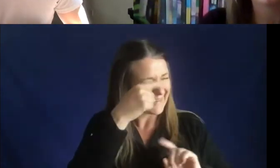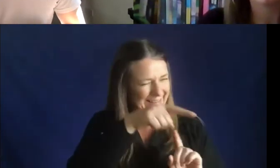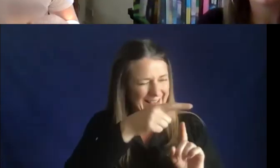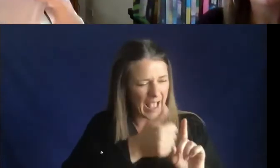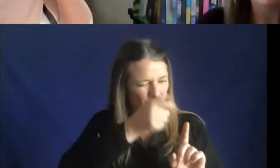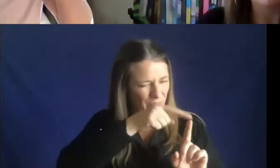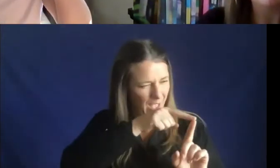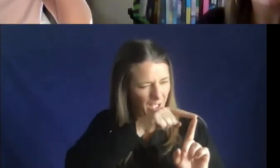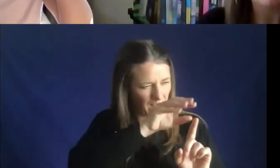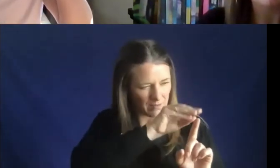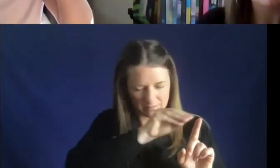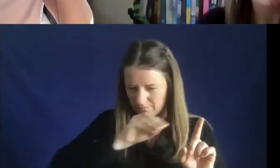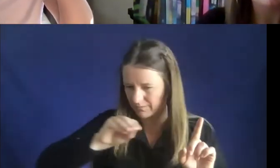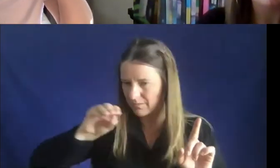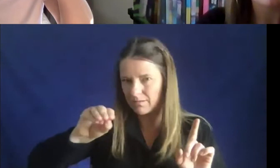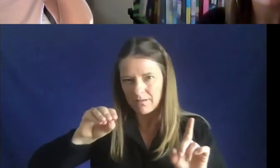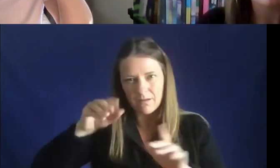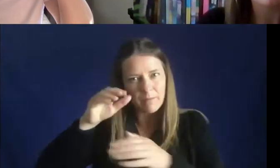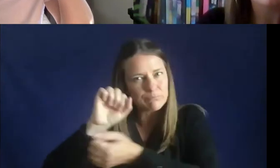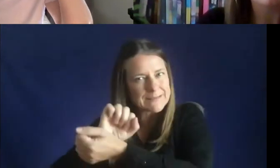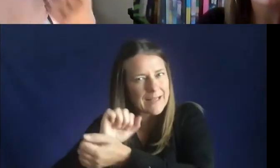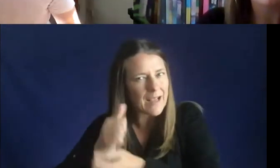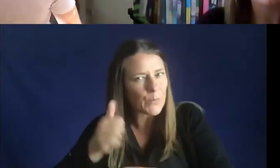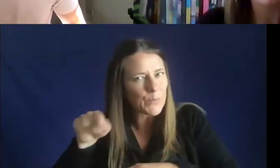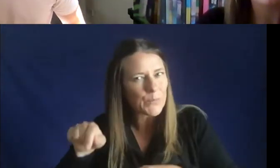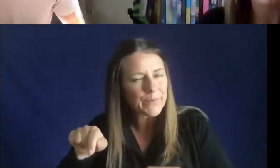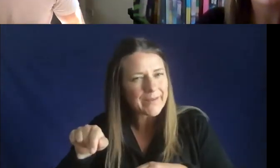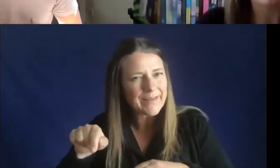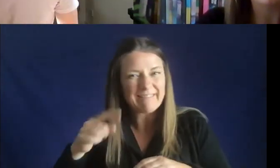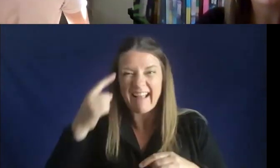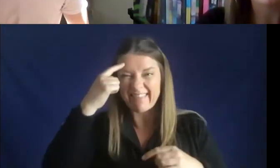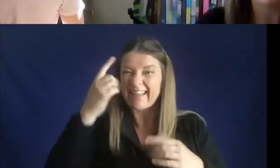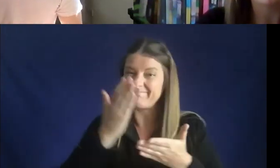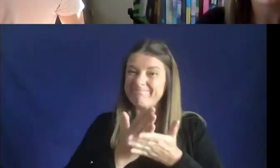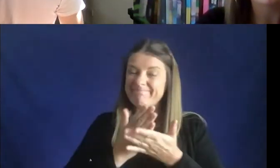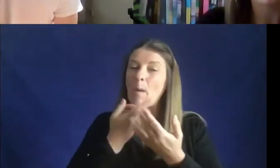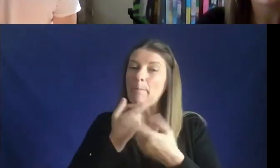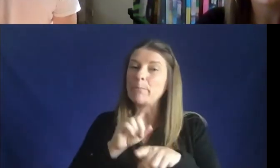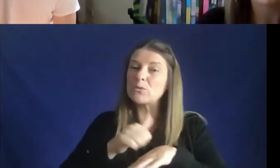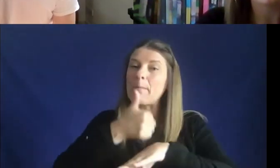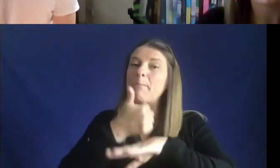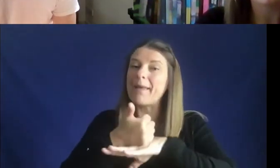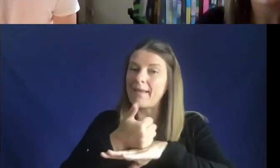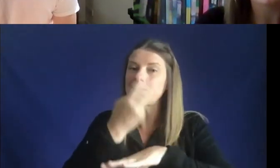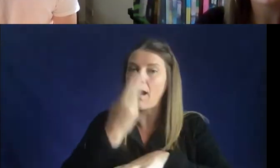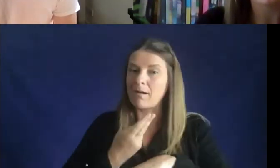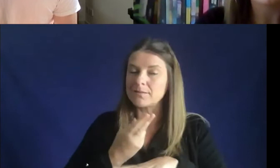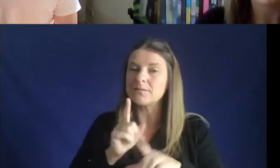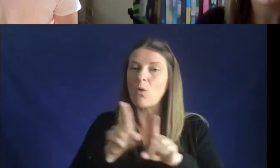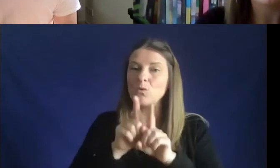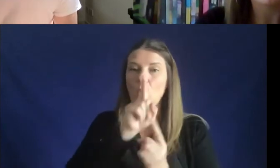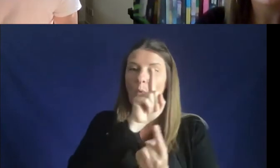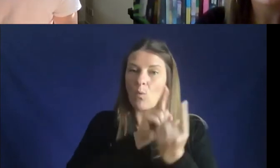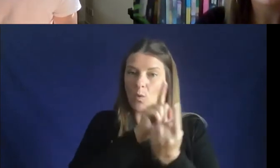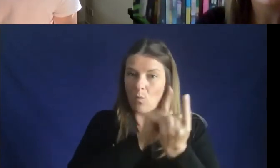an artist, I would probably say that I'm a music-based artist. I'm a one-on-one based artist. And I think that